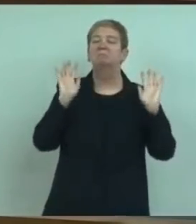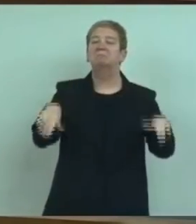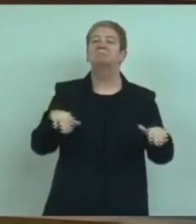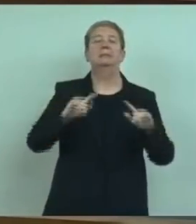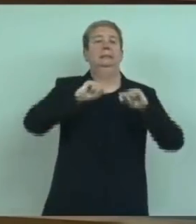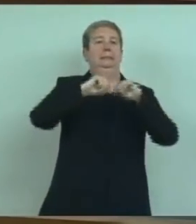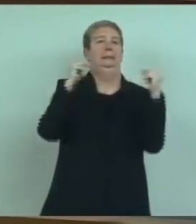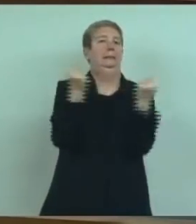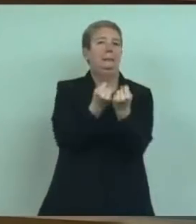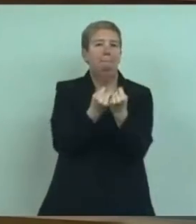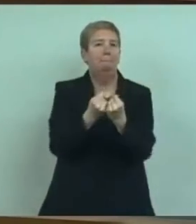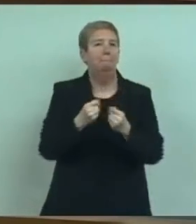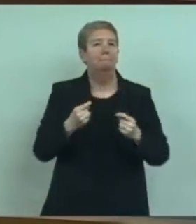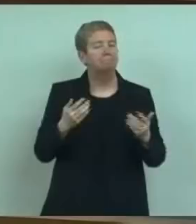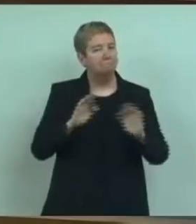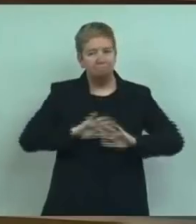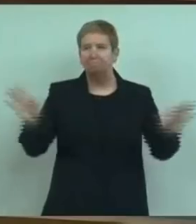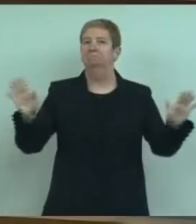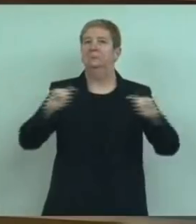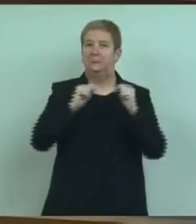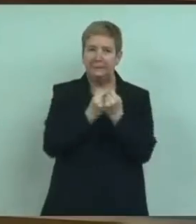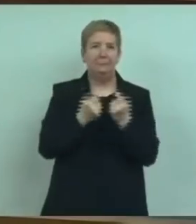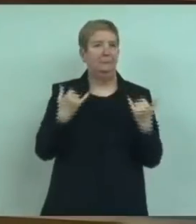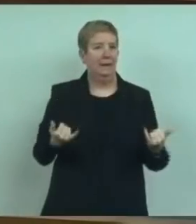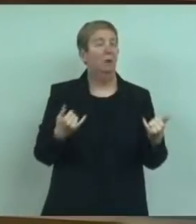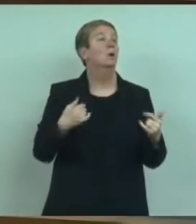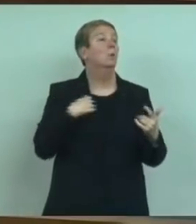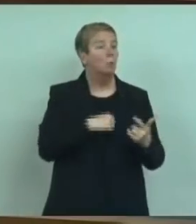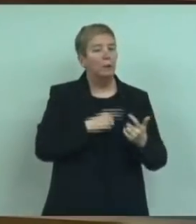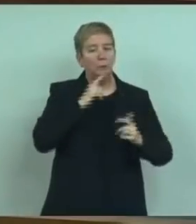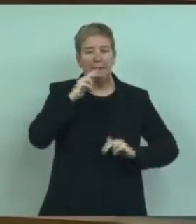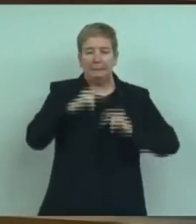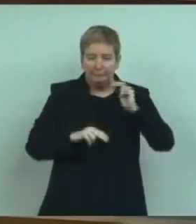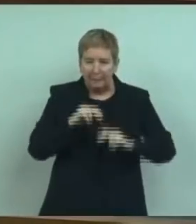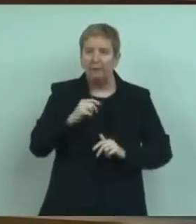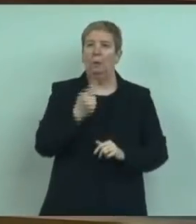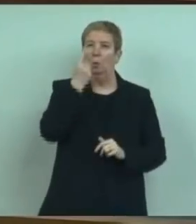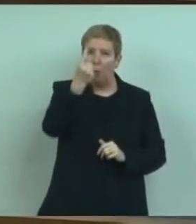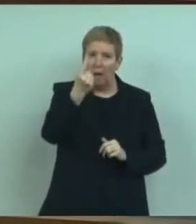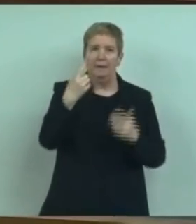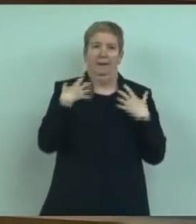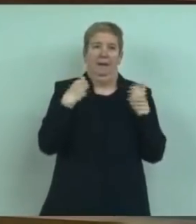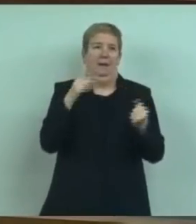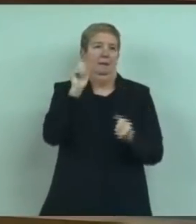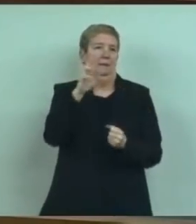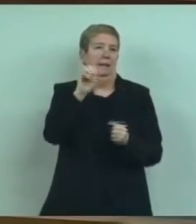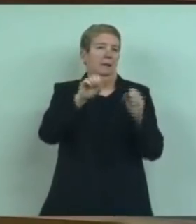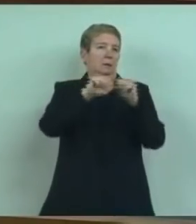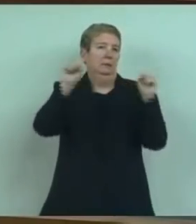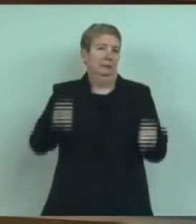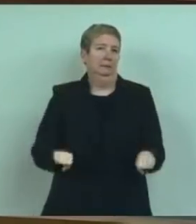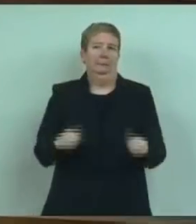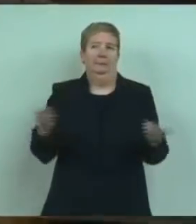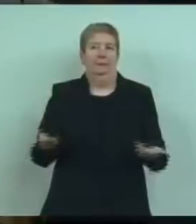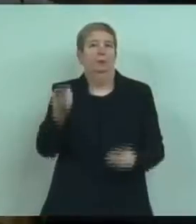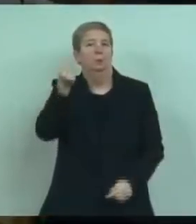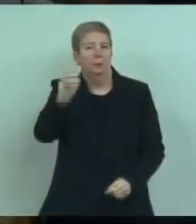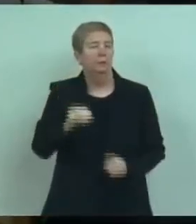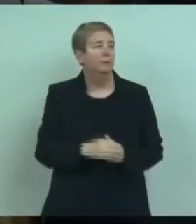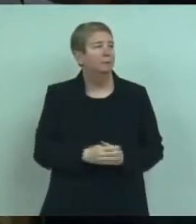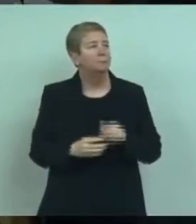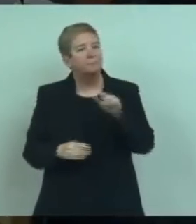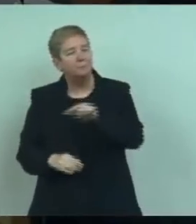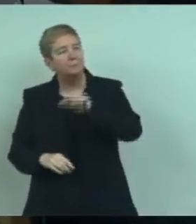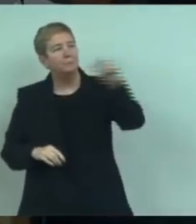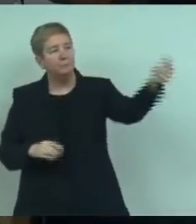the past. We really are well on our way to building a single healthcare system in New Mexico for this pandemic. Thank you. And also